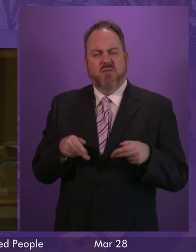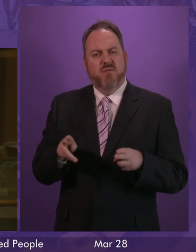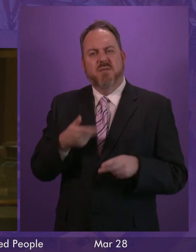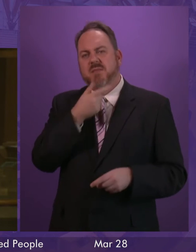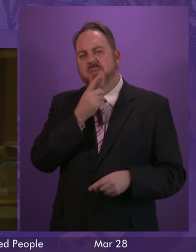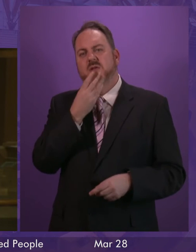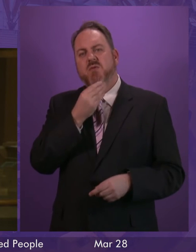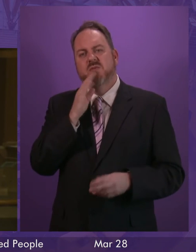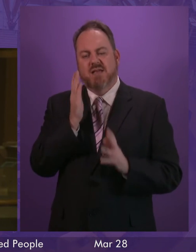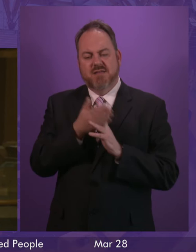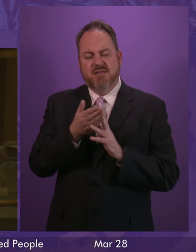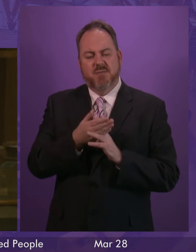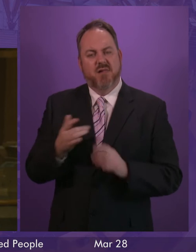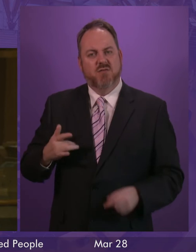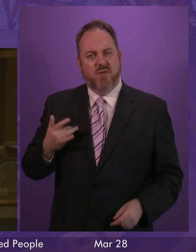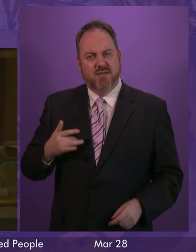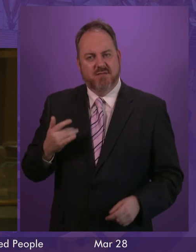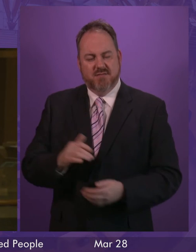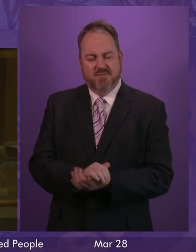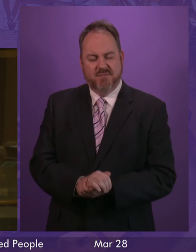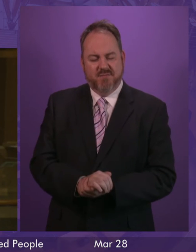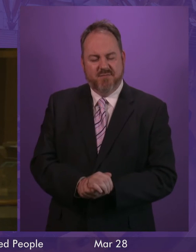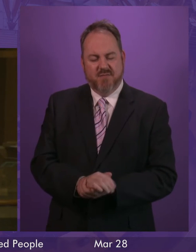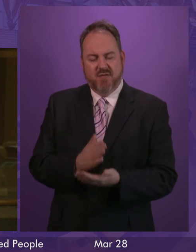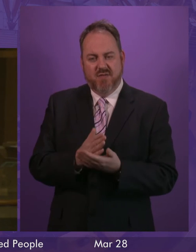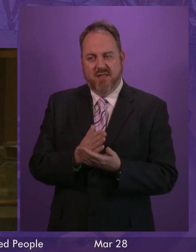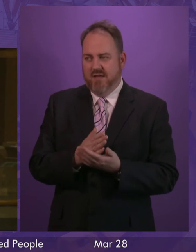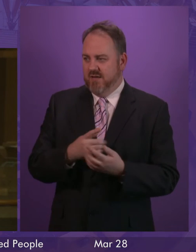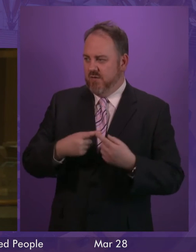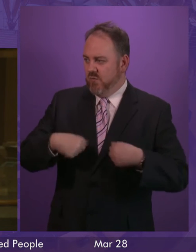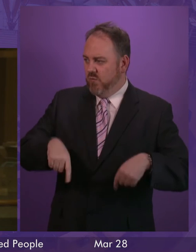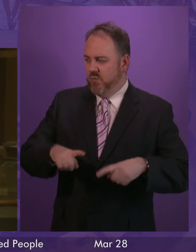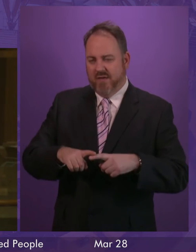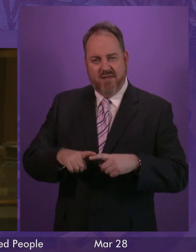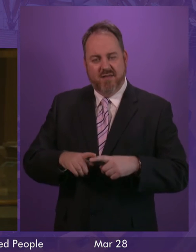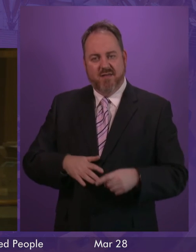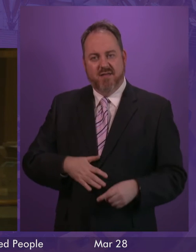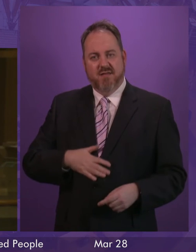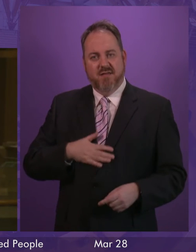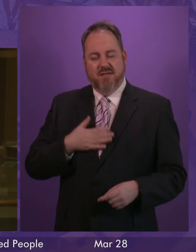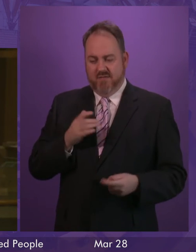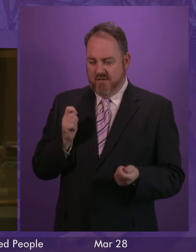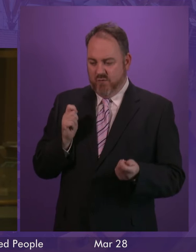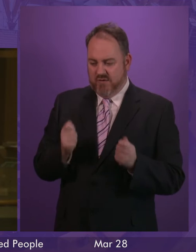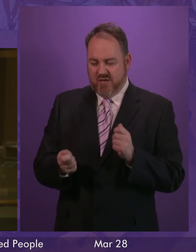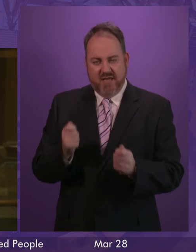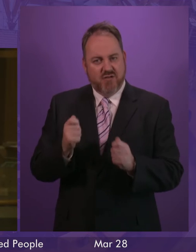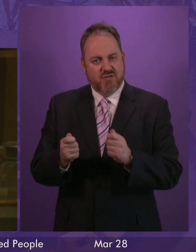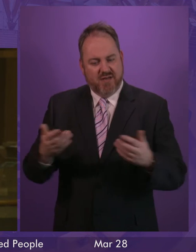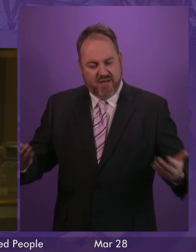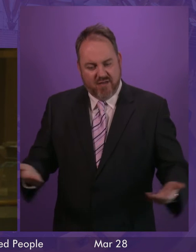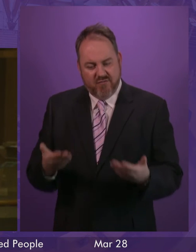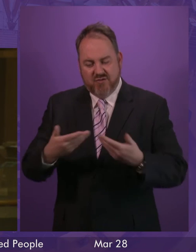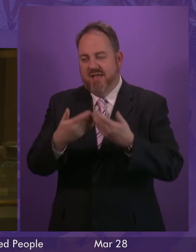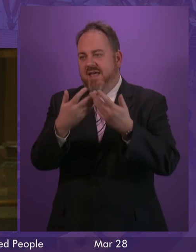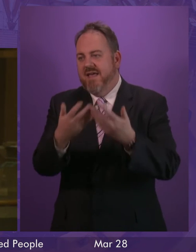says because none of us are excluded, none of the rest of us in society are excluded if we make those adaptations and make those changes